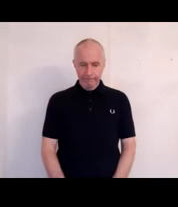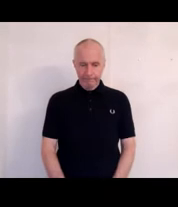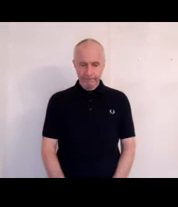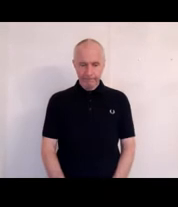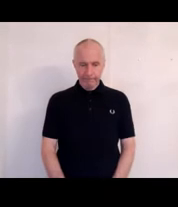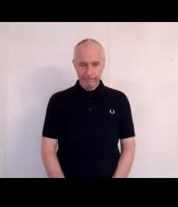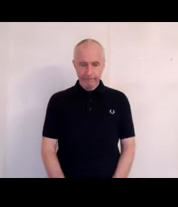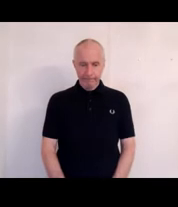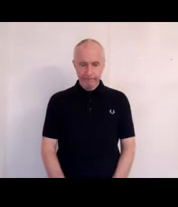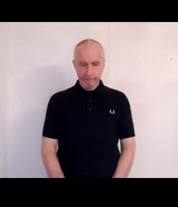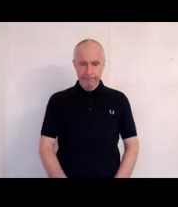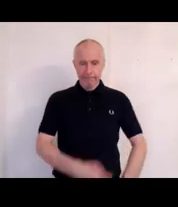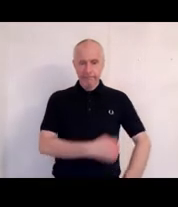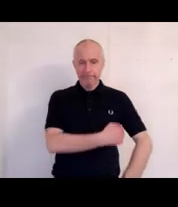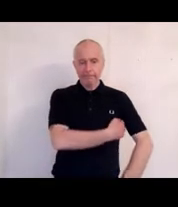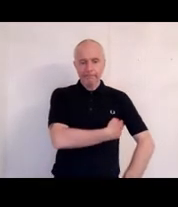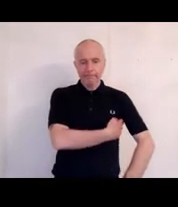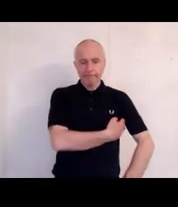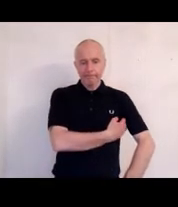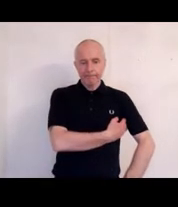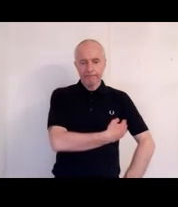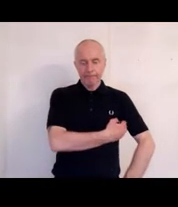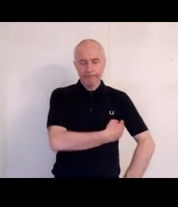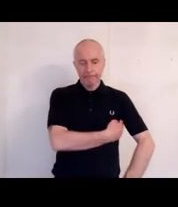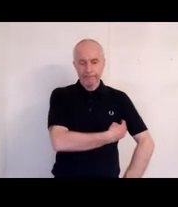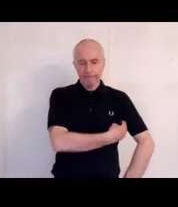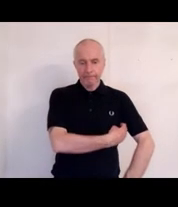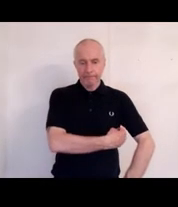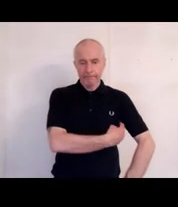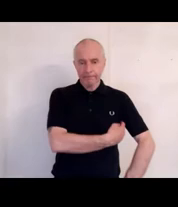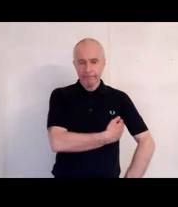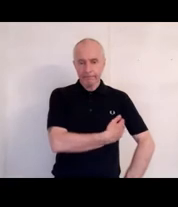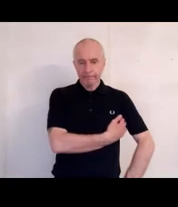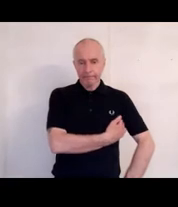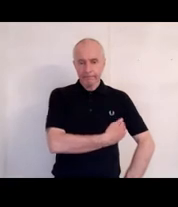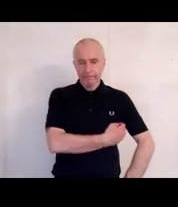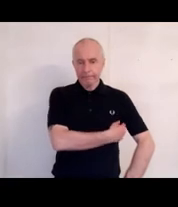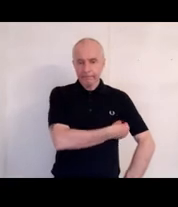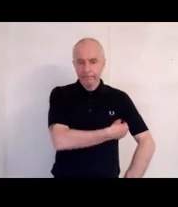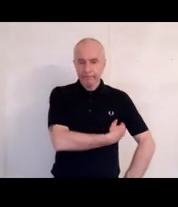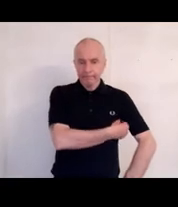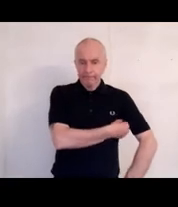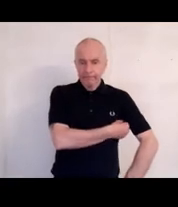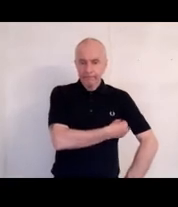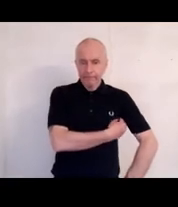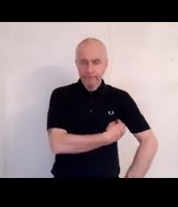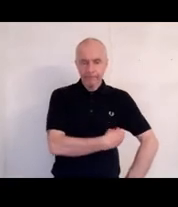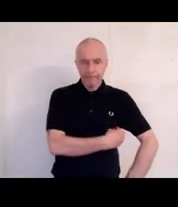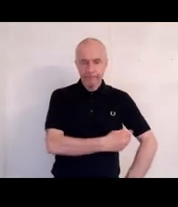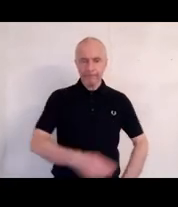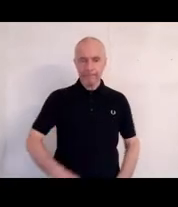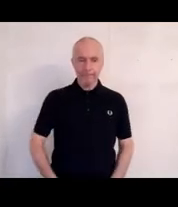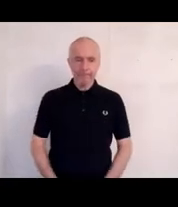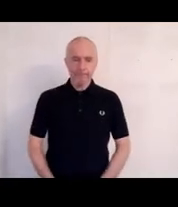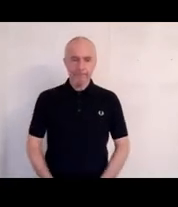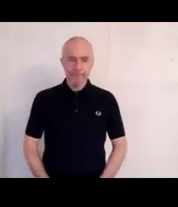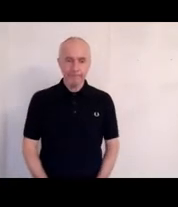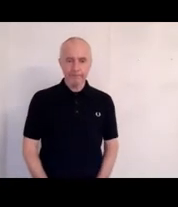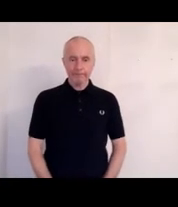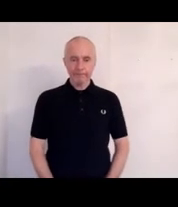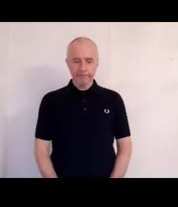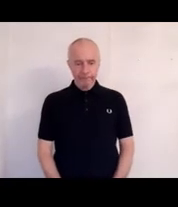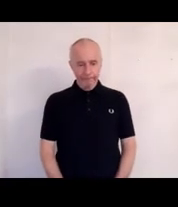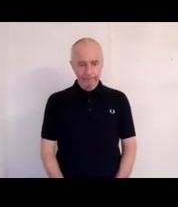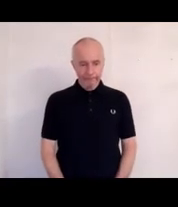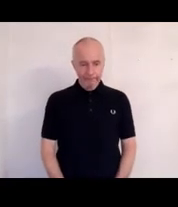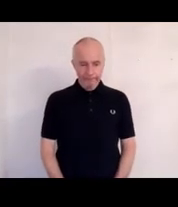Alan, just so you're aware, we can't hear this. So is it possible just to get the sound on at all? Alan, I'll